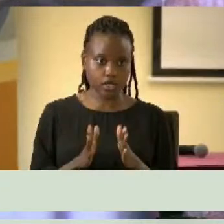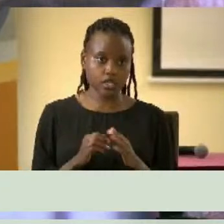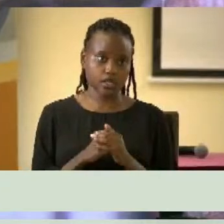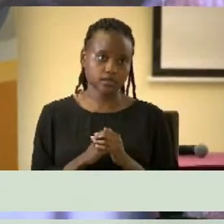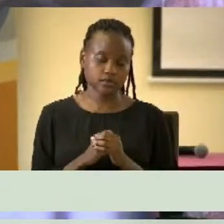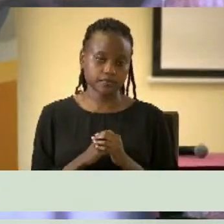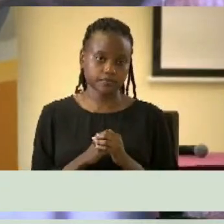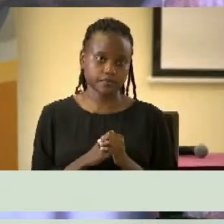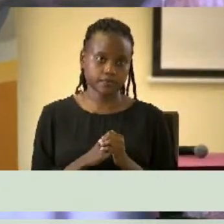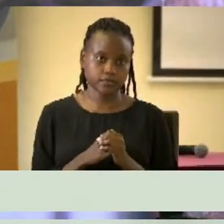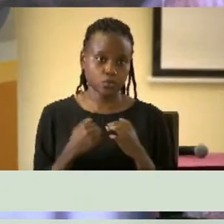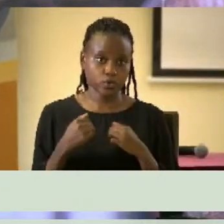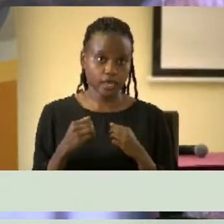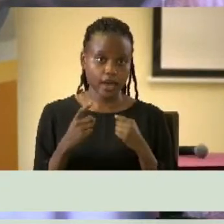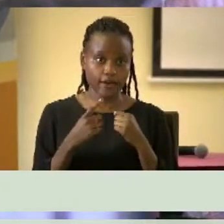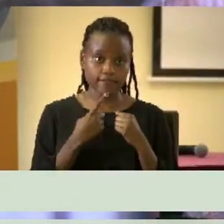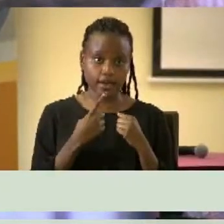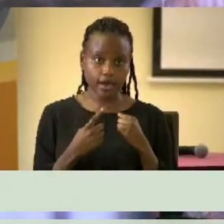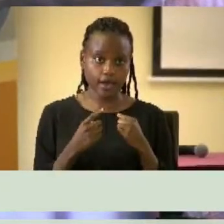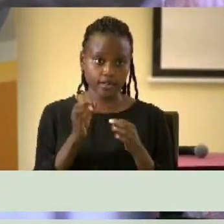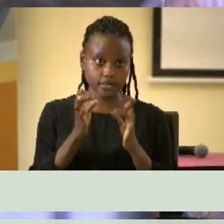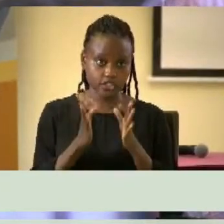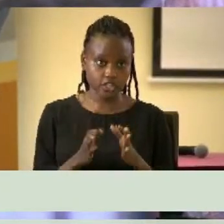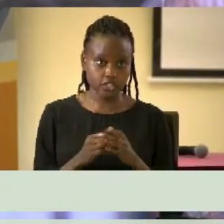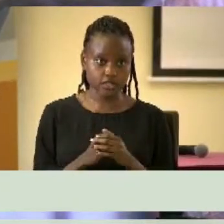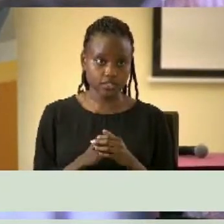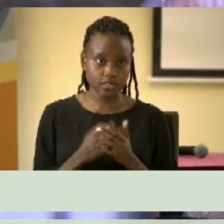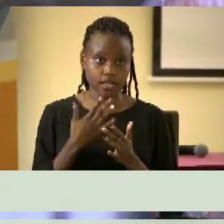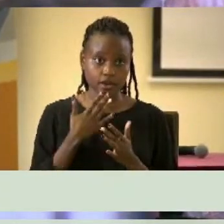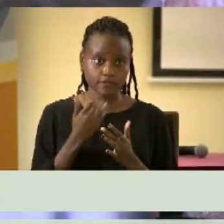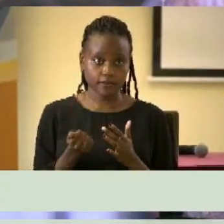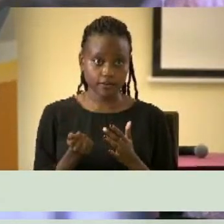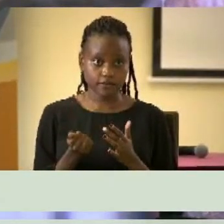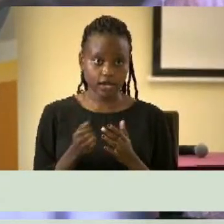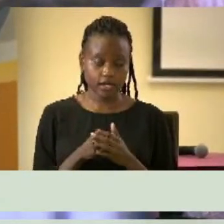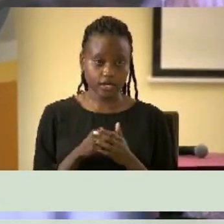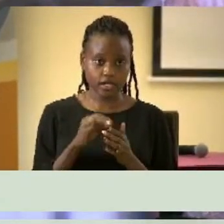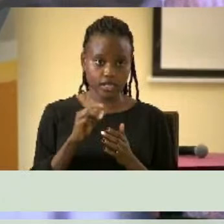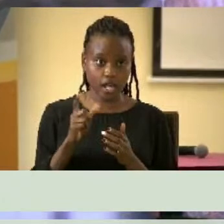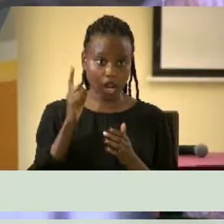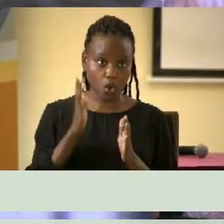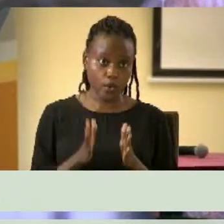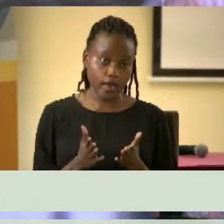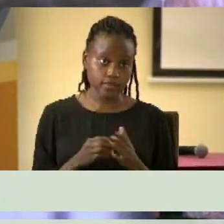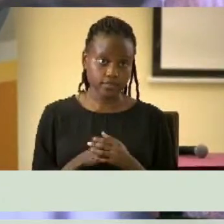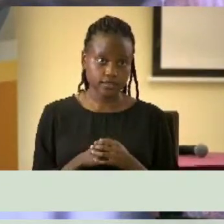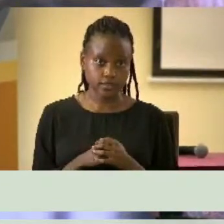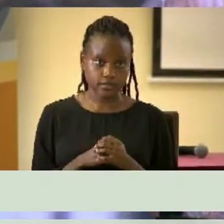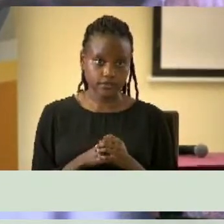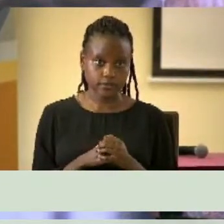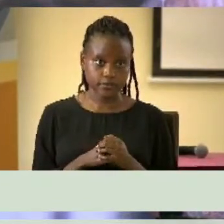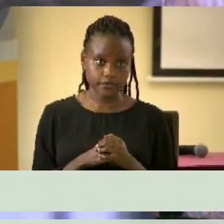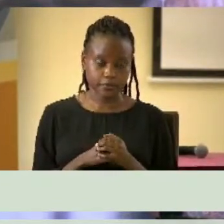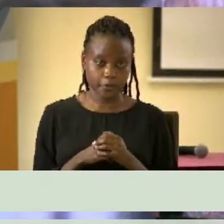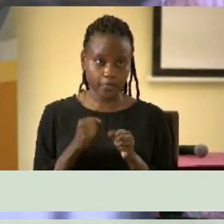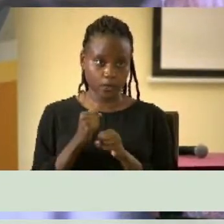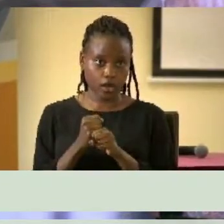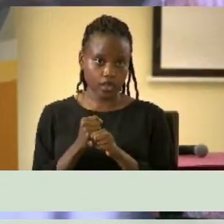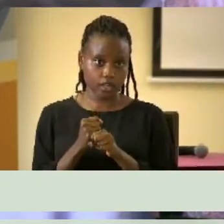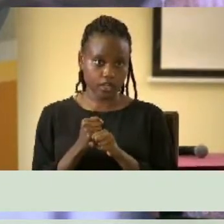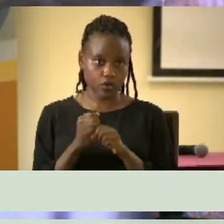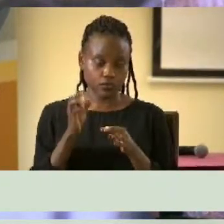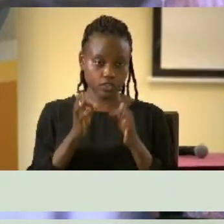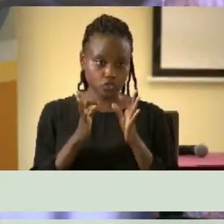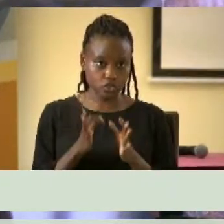have 100 judges and 500 or so magistrates. The establishment for the magistrates in the judiciary